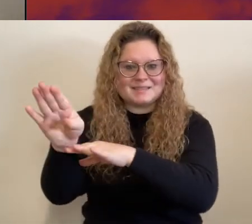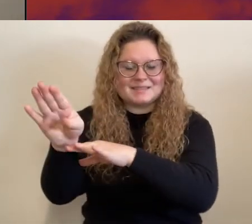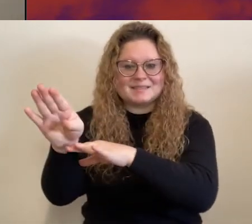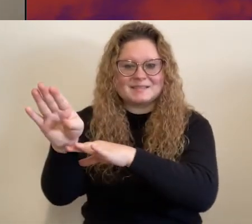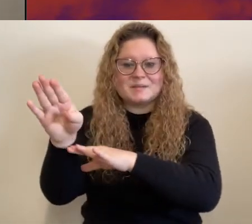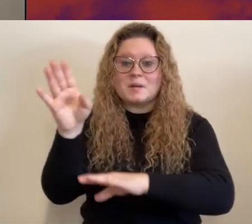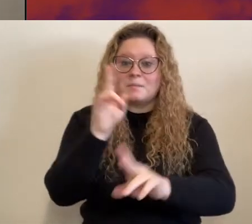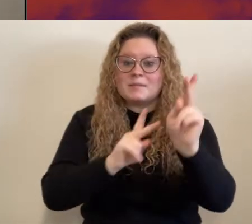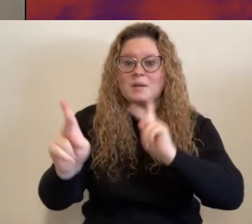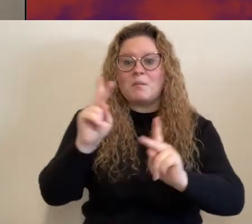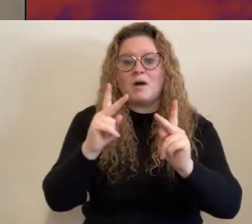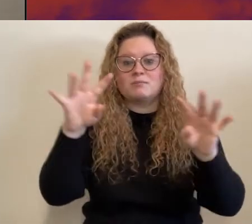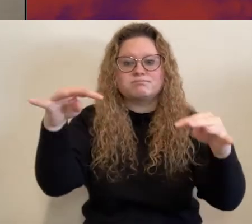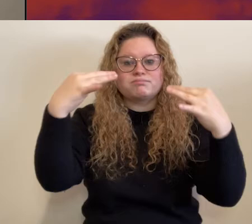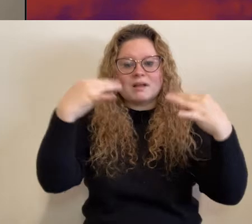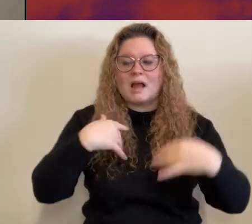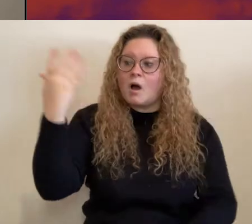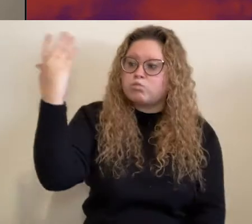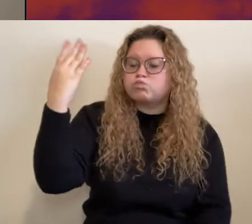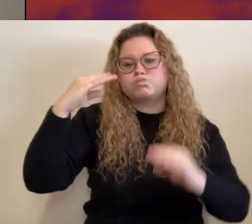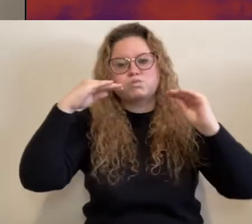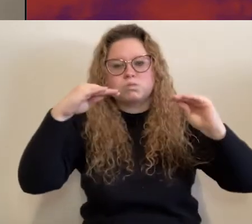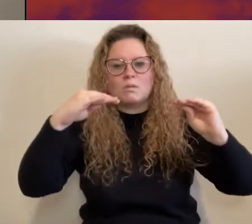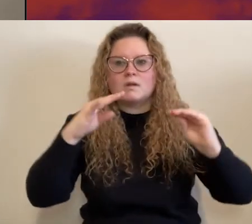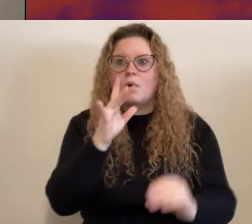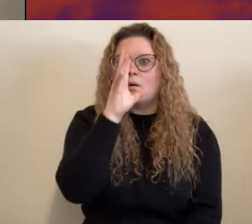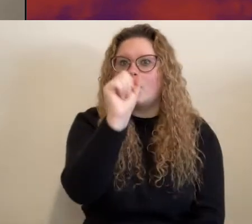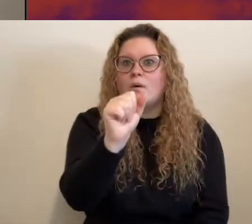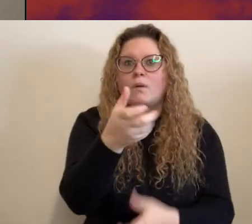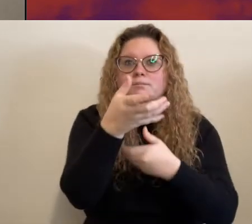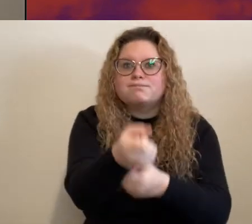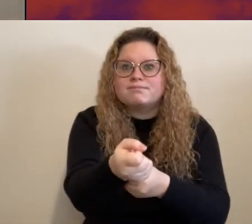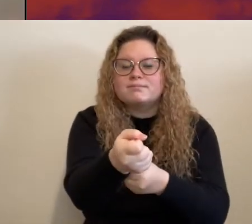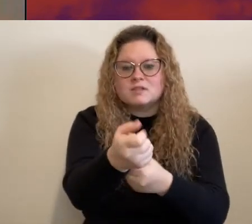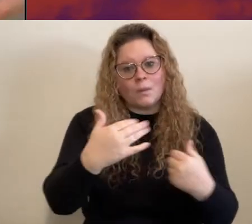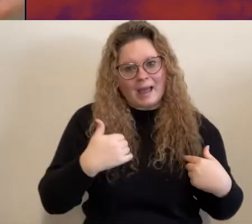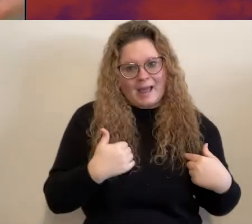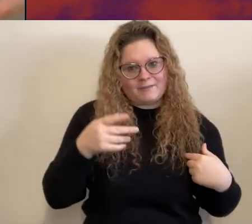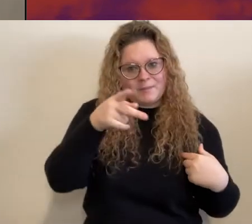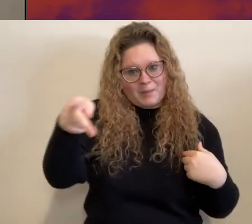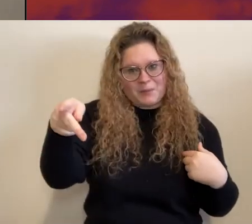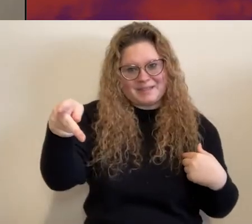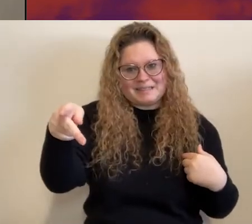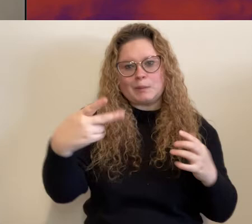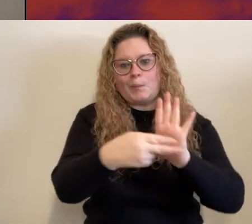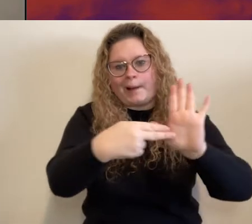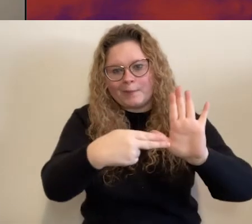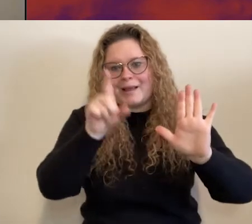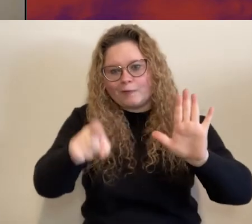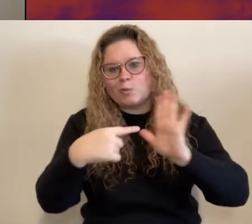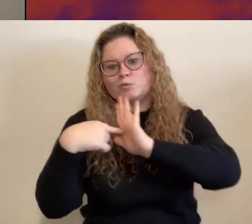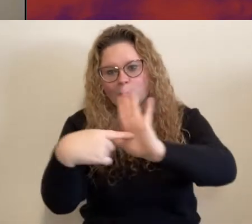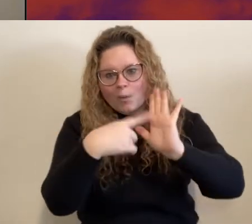me when I speak and when I'm teaching. So I do have a PowerPoint, of course. It's branding, so you need to have visuals. Let's